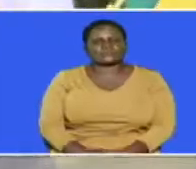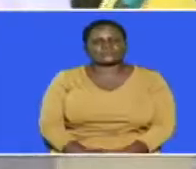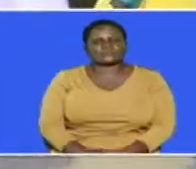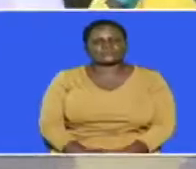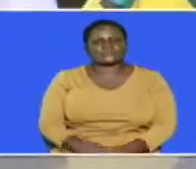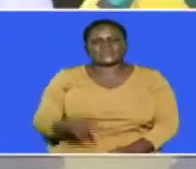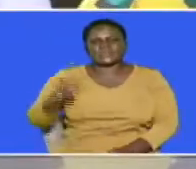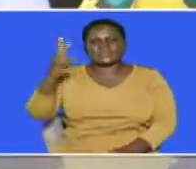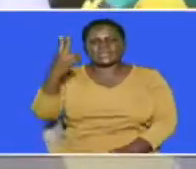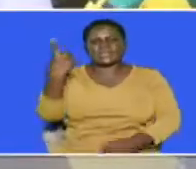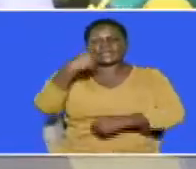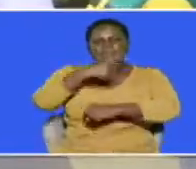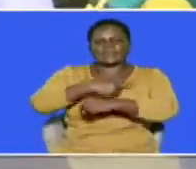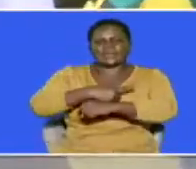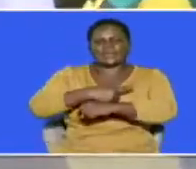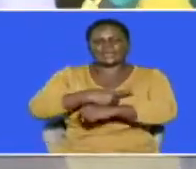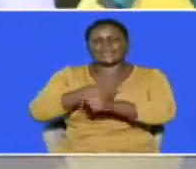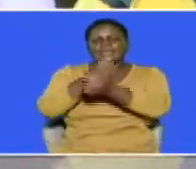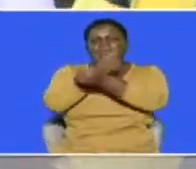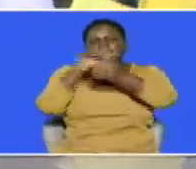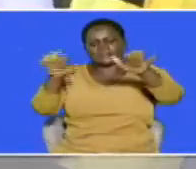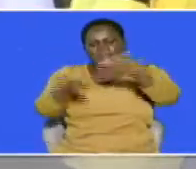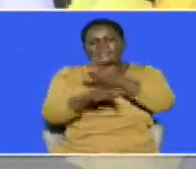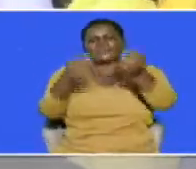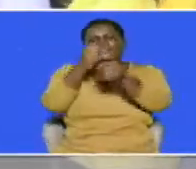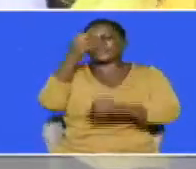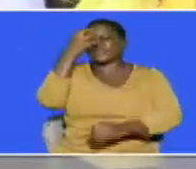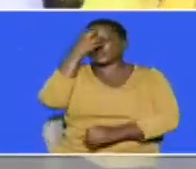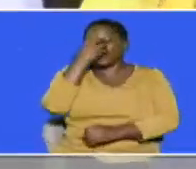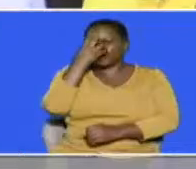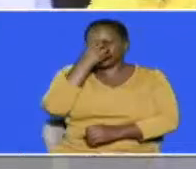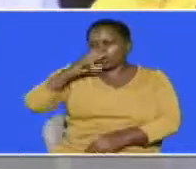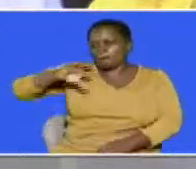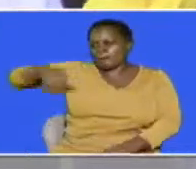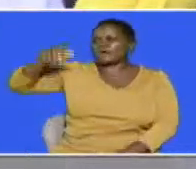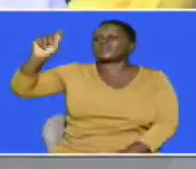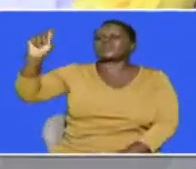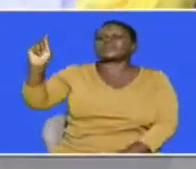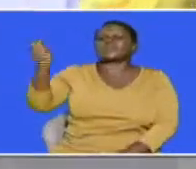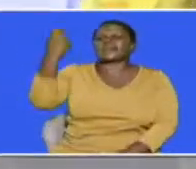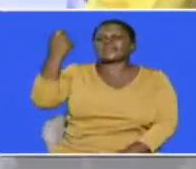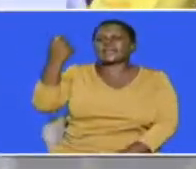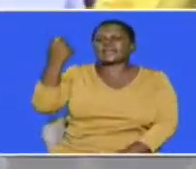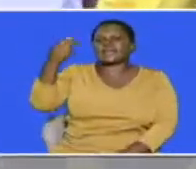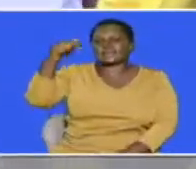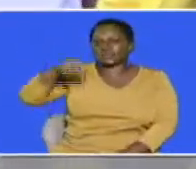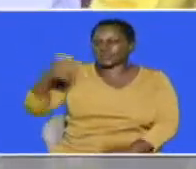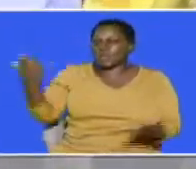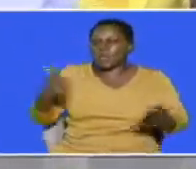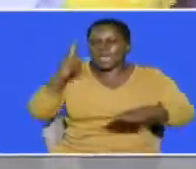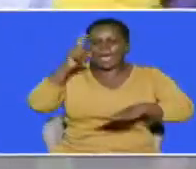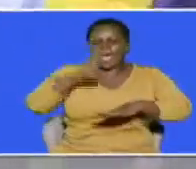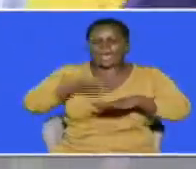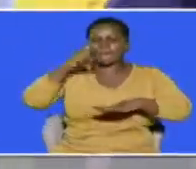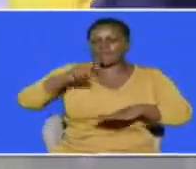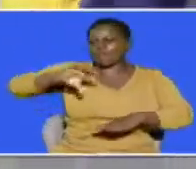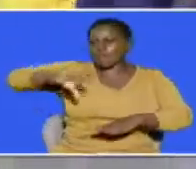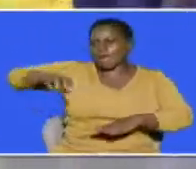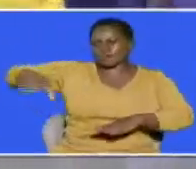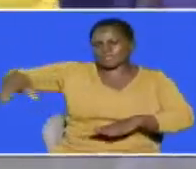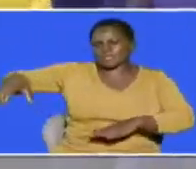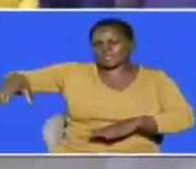For the second day running, Deputy President William Ruto has camped in the mountain region, today setting camp in Embu County.